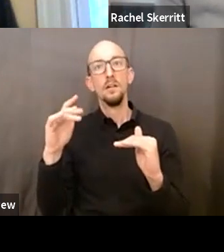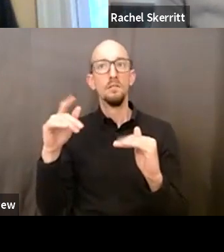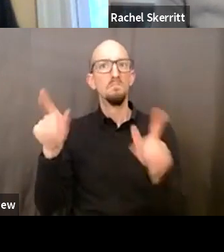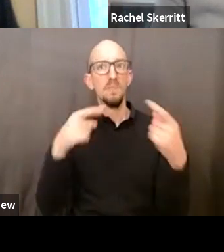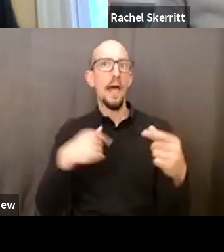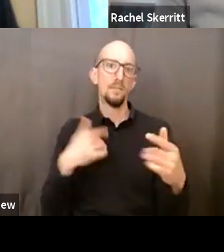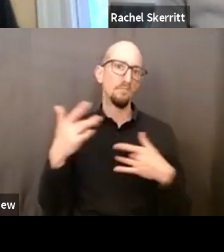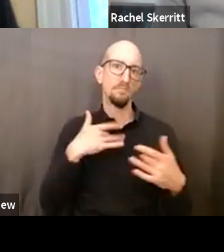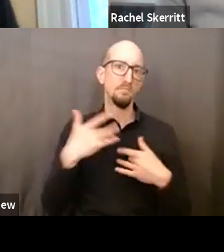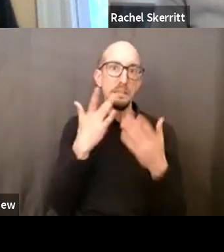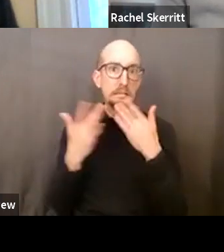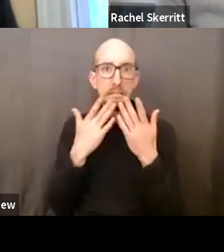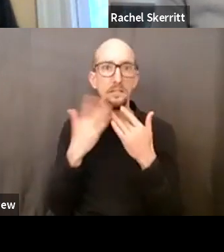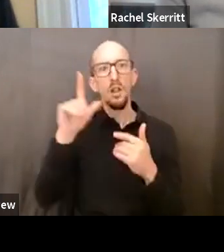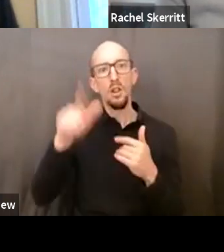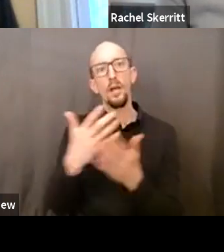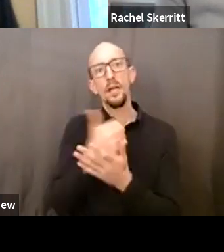and find a way, if we have to